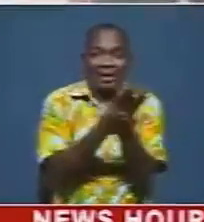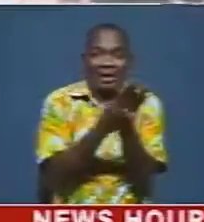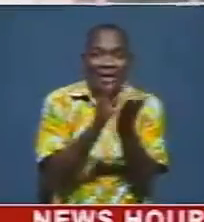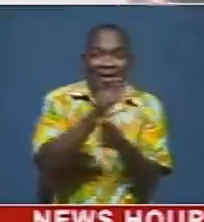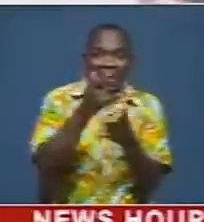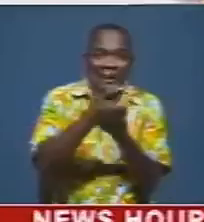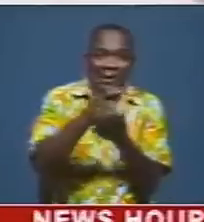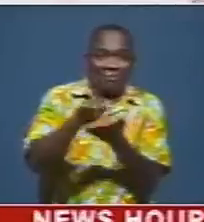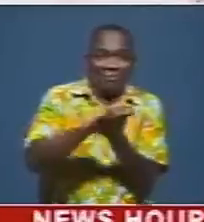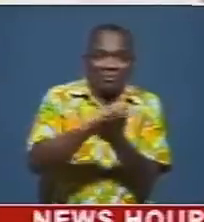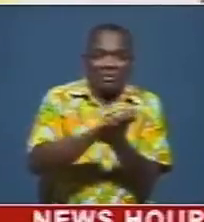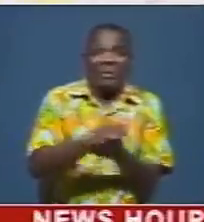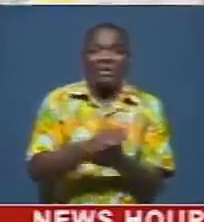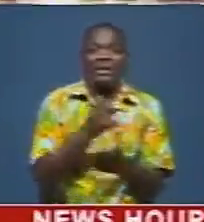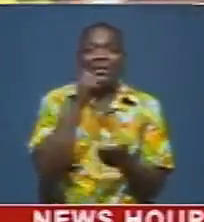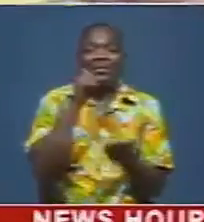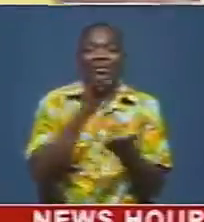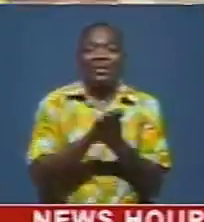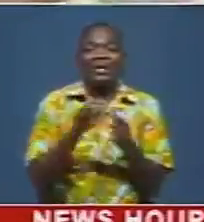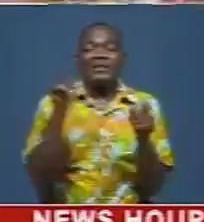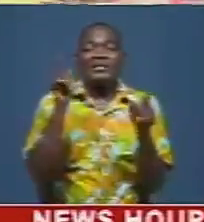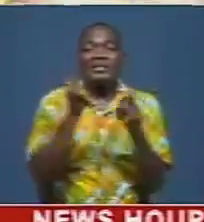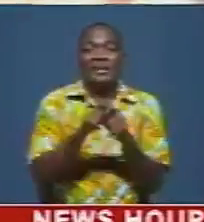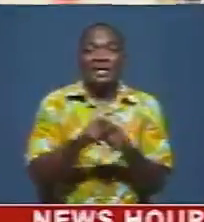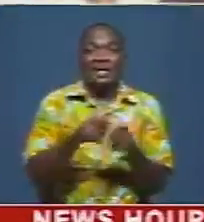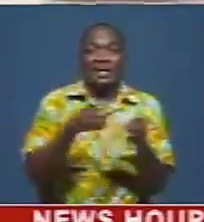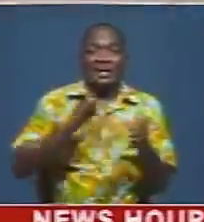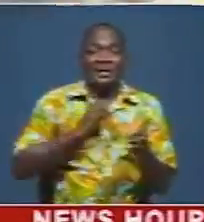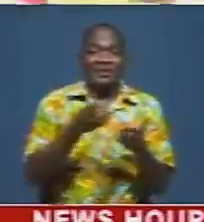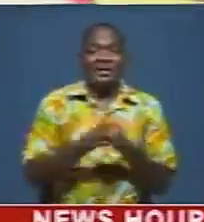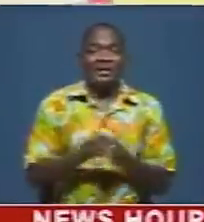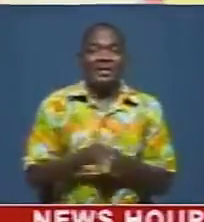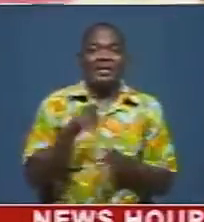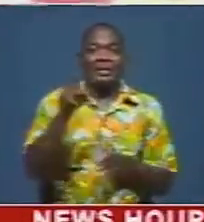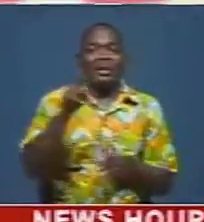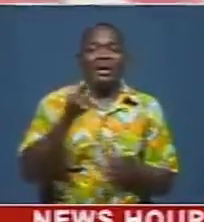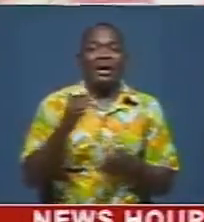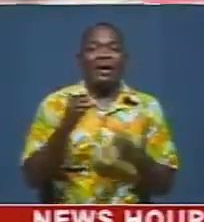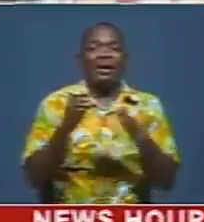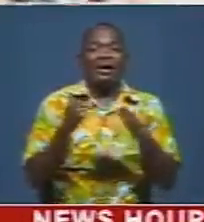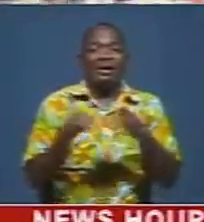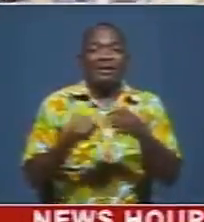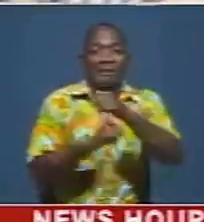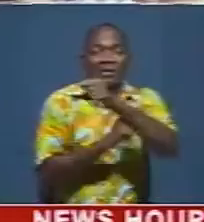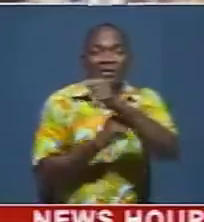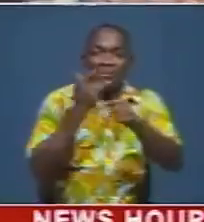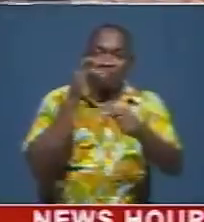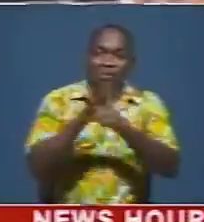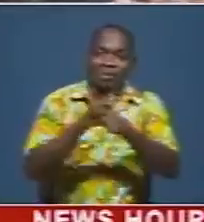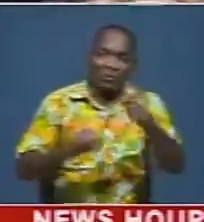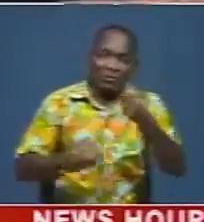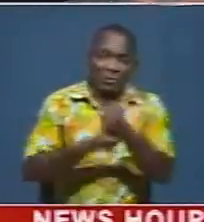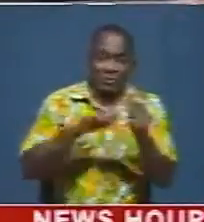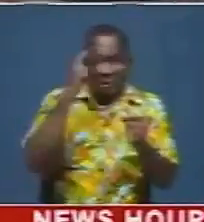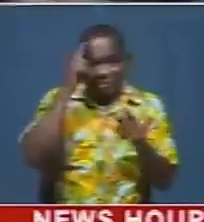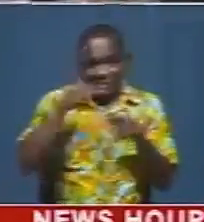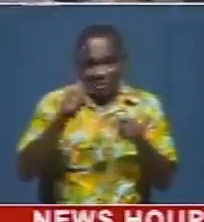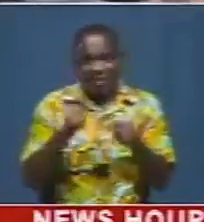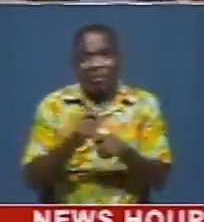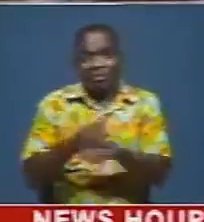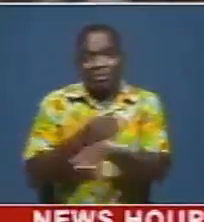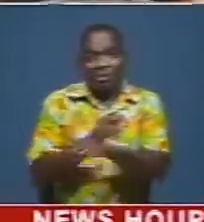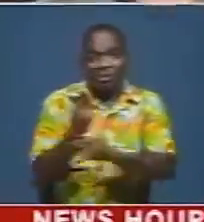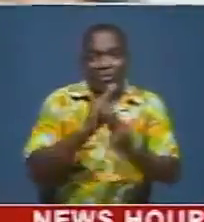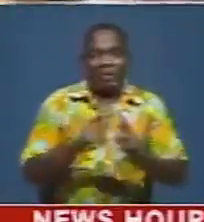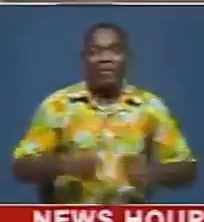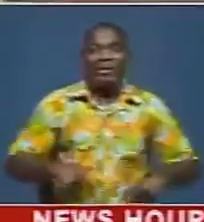Rebecca Akufo-Addo, who is also the Executive Director of the Rebecca Foundation, pledged to support government's efforts to enhance the